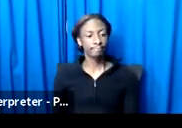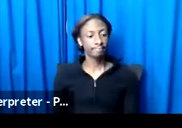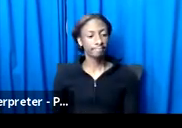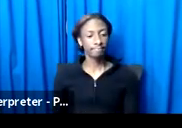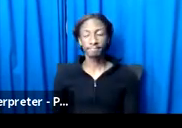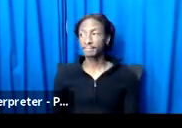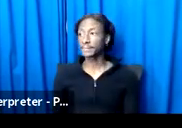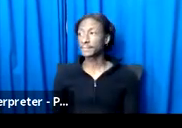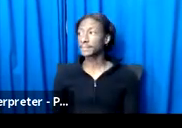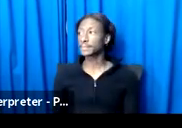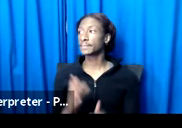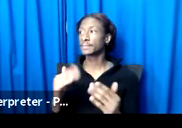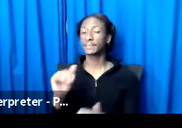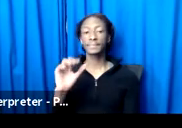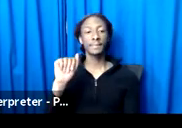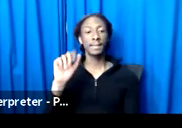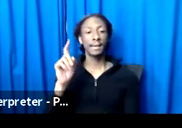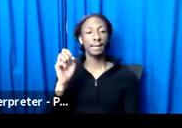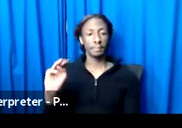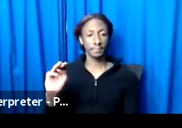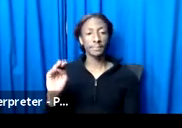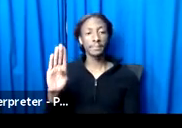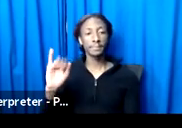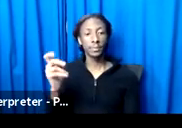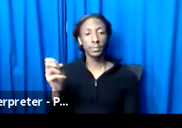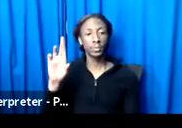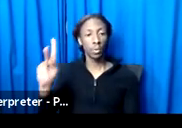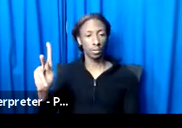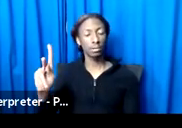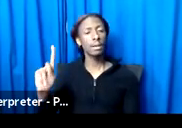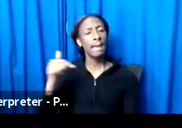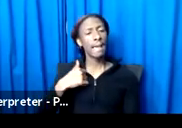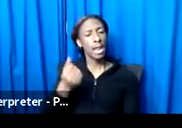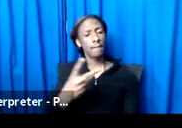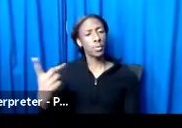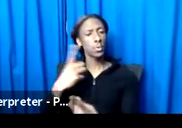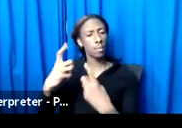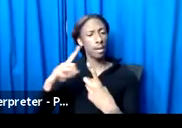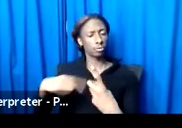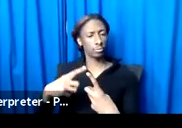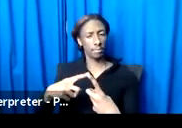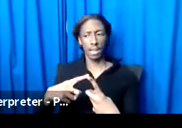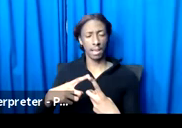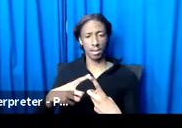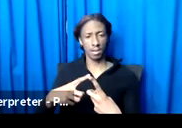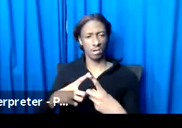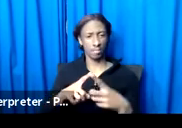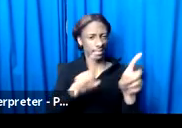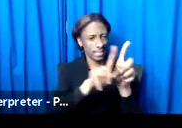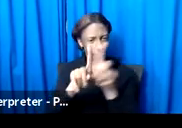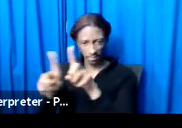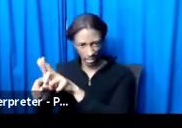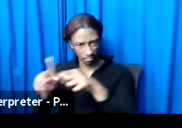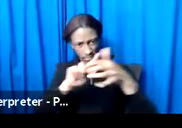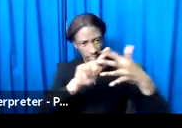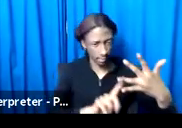Hi, this is Adam Bjork. We had a couple of questions that asking about the same topic, and I'll read one